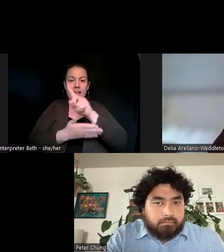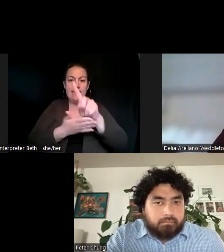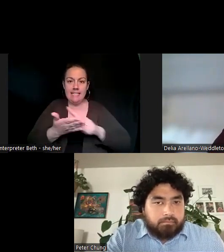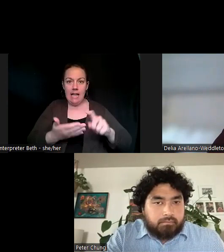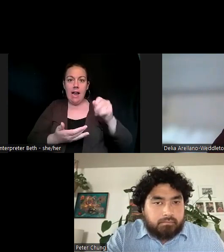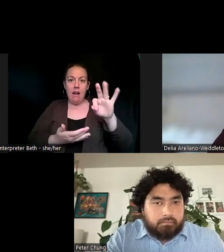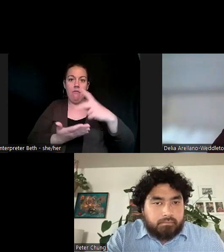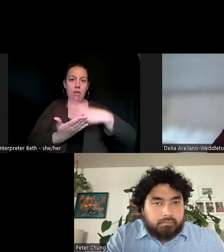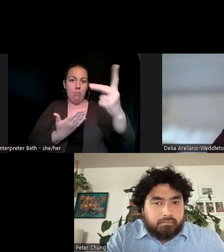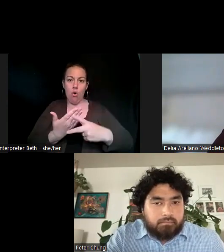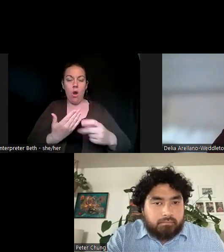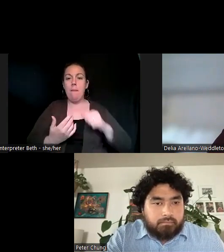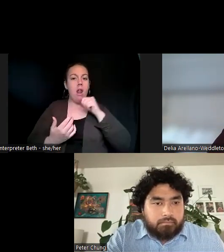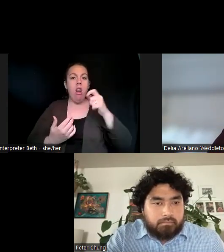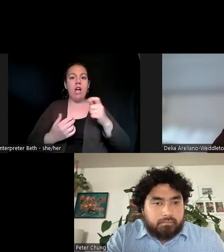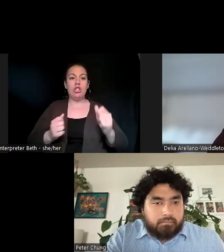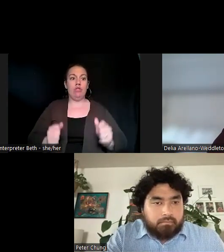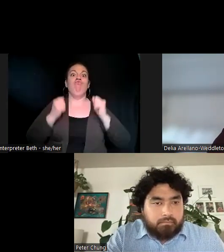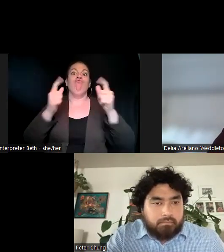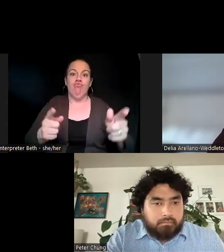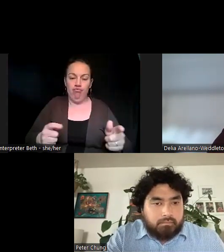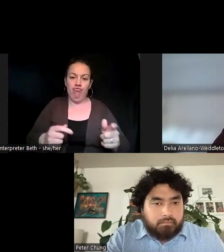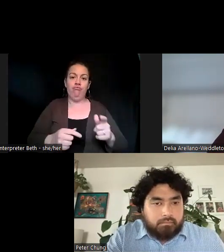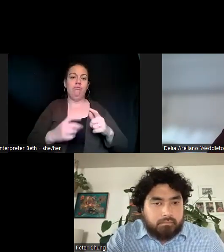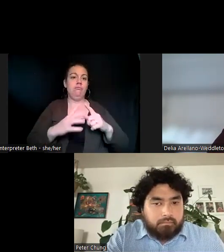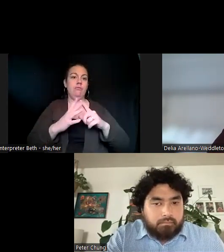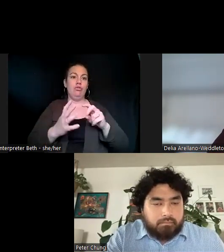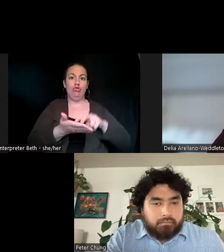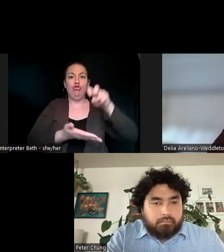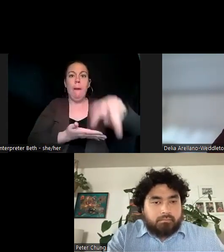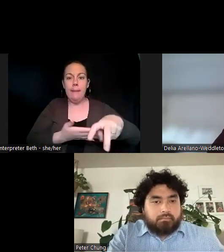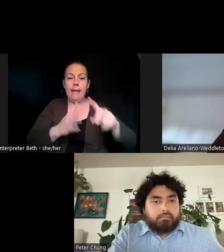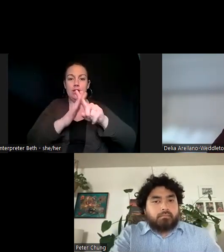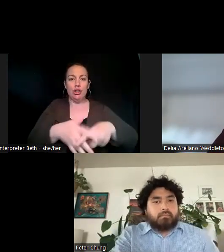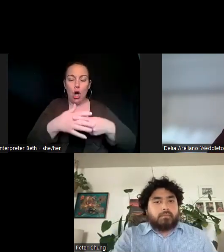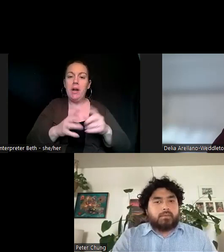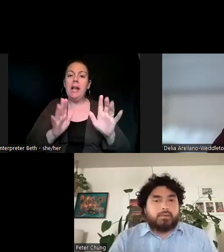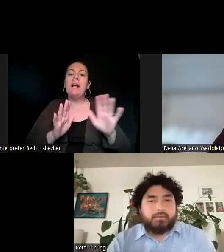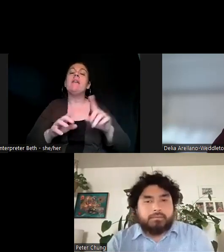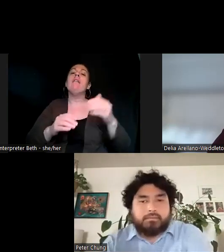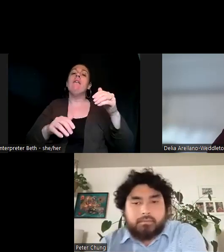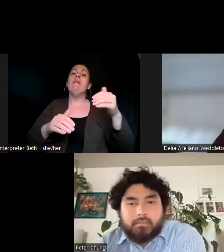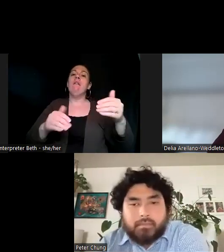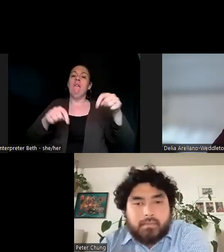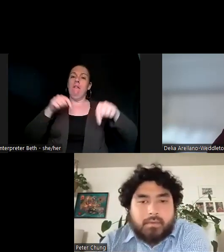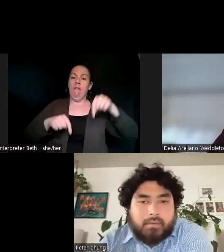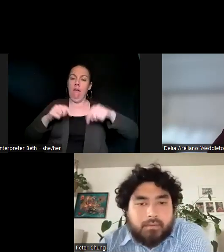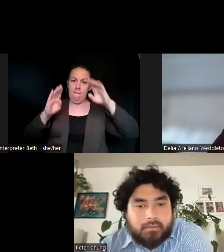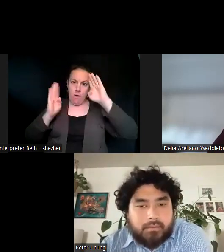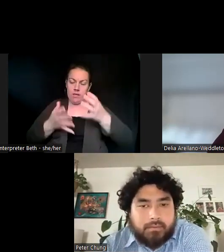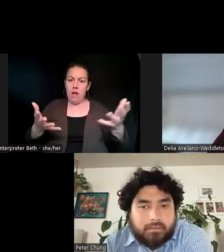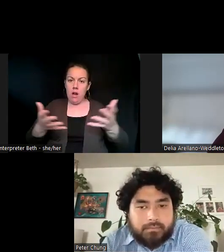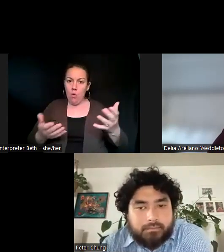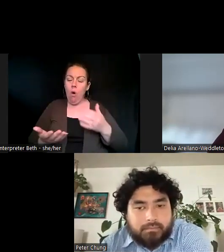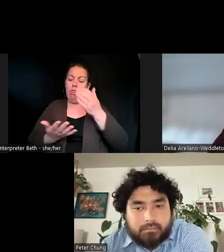and just like doing it as fast as possible. Being really thoughtful about sort of what are the actual pieces of this program that we need to do, how can we do them